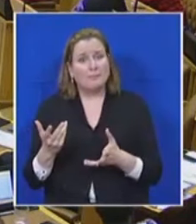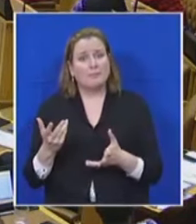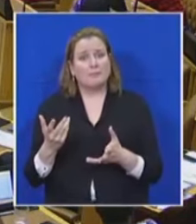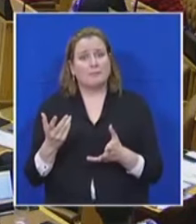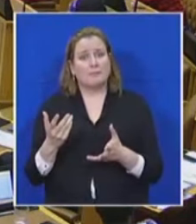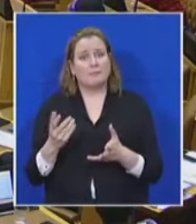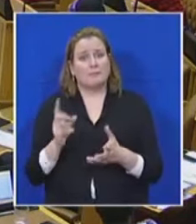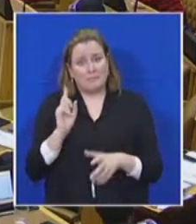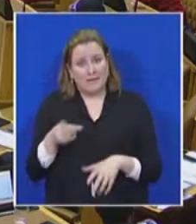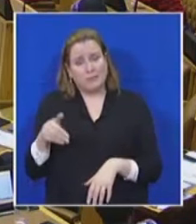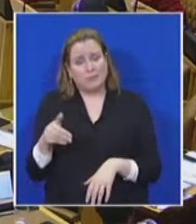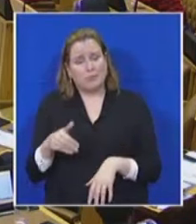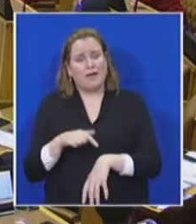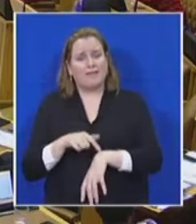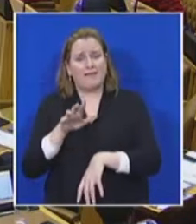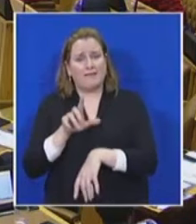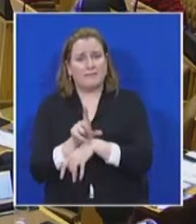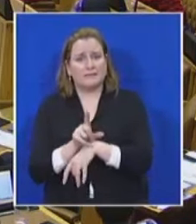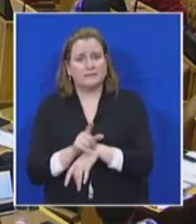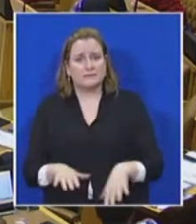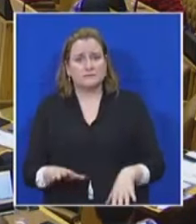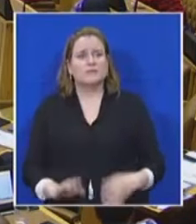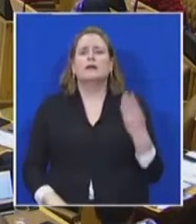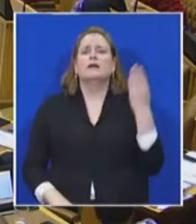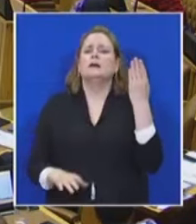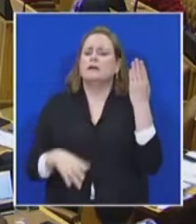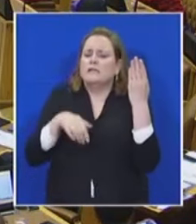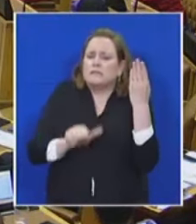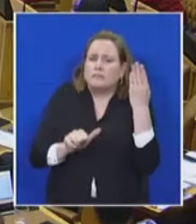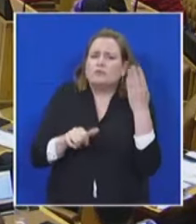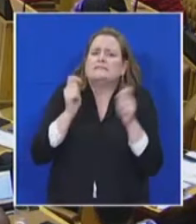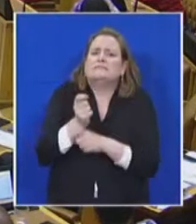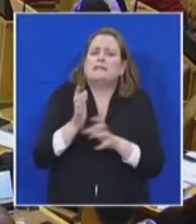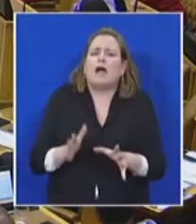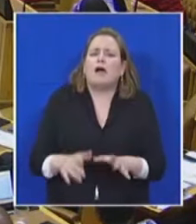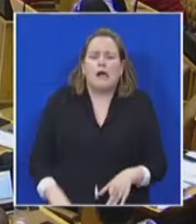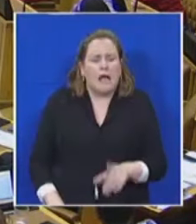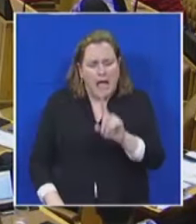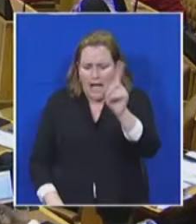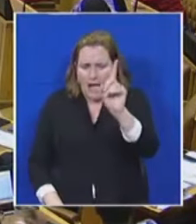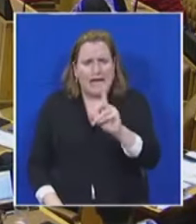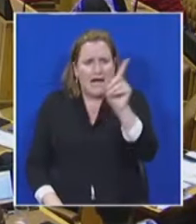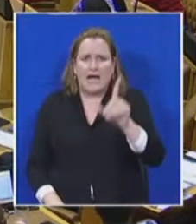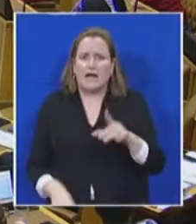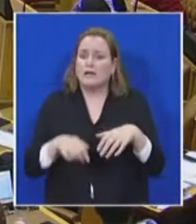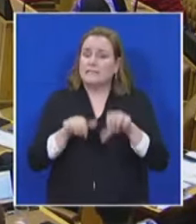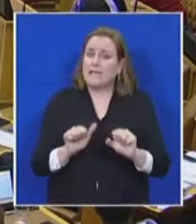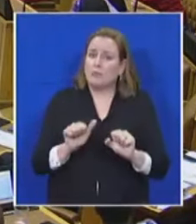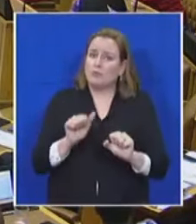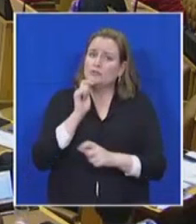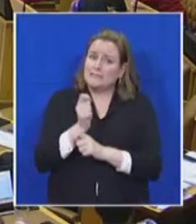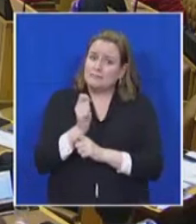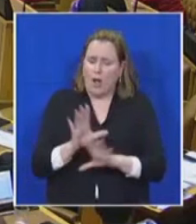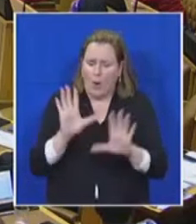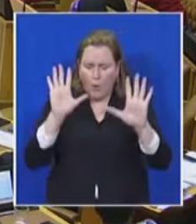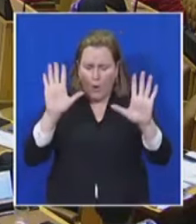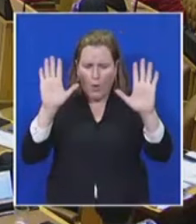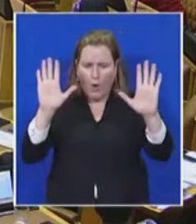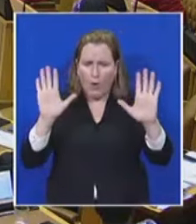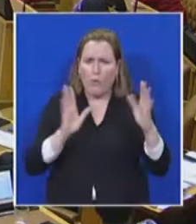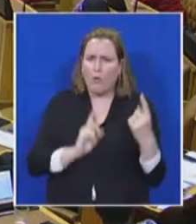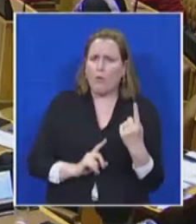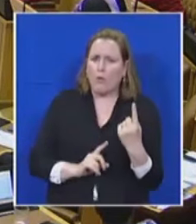explain. proceeding. Deputy Speaker. We are proceeding with the voting. Deputy Speaker, whoa. Deputy